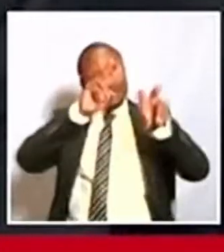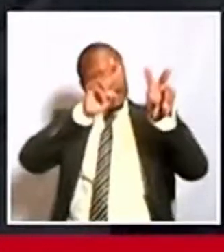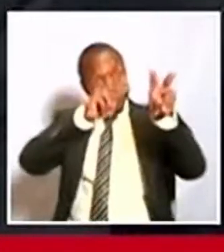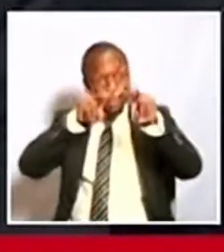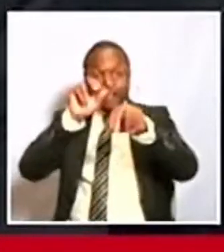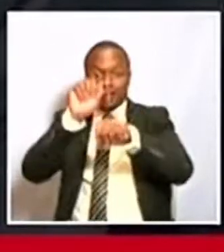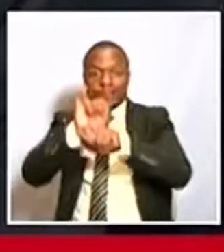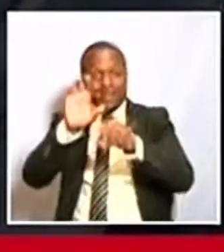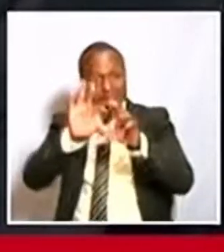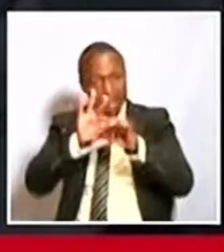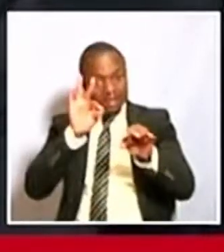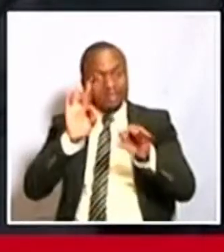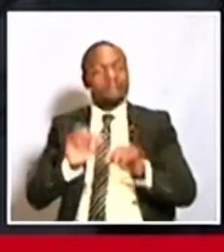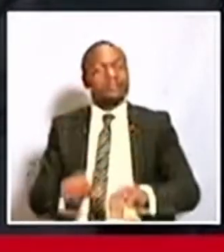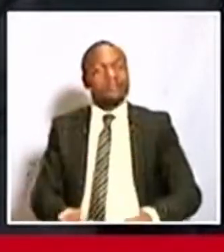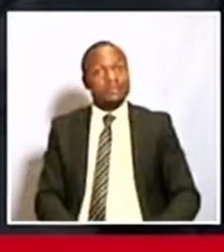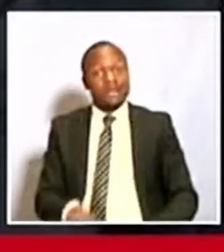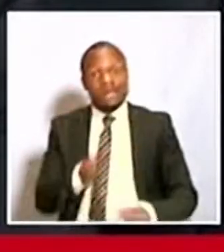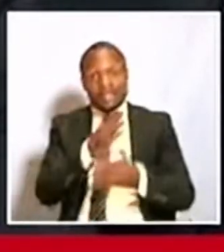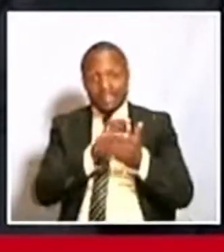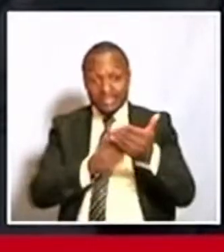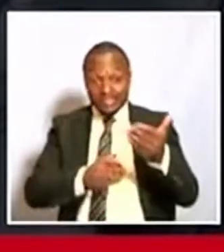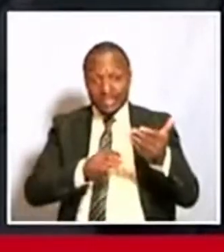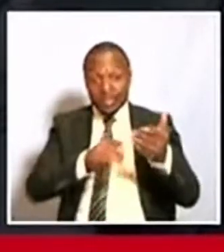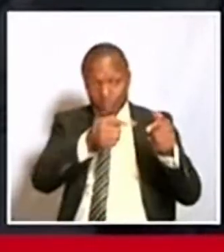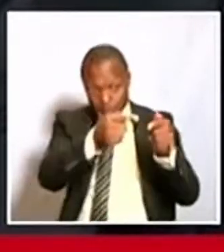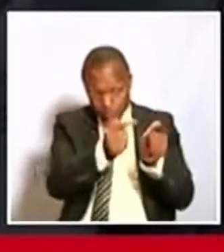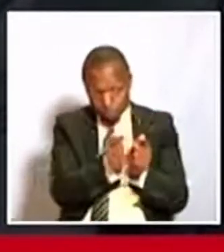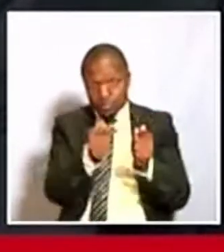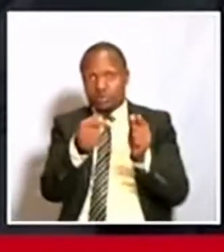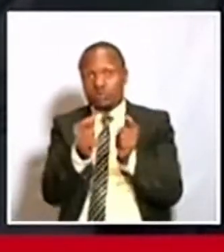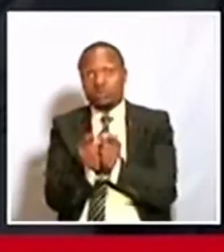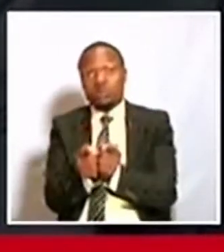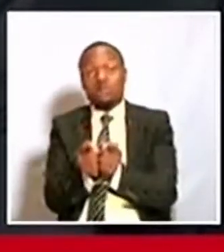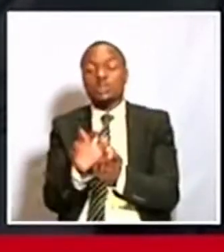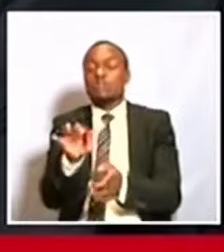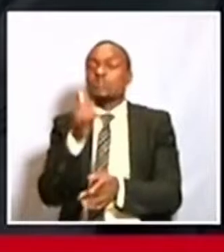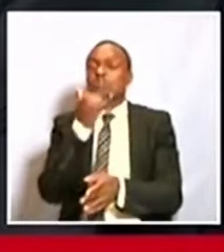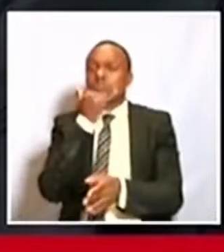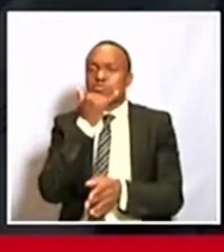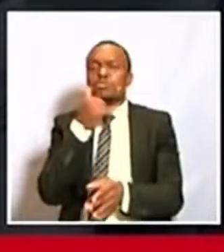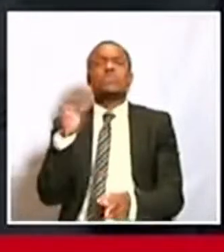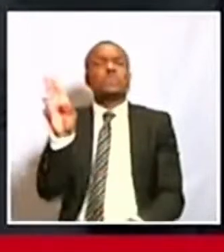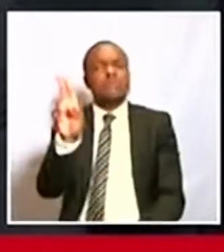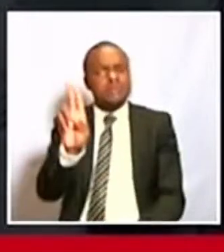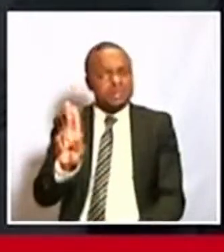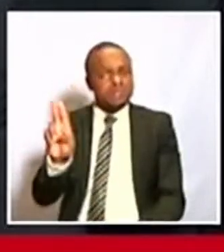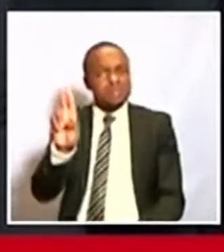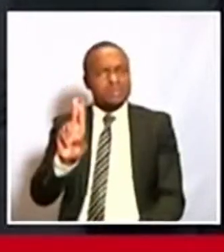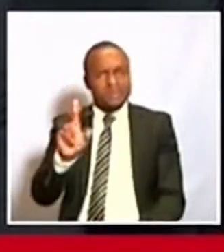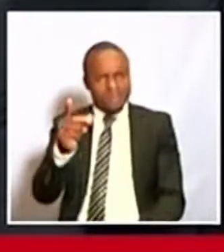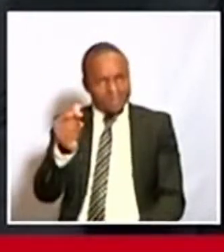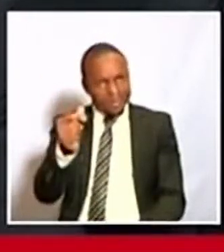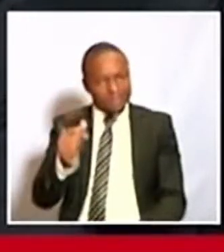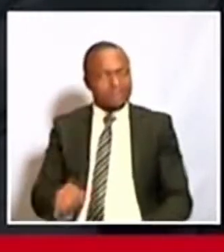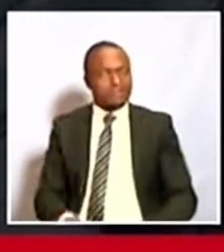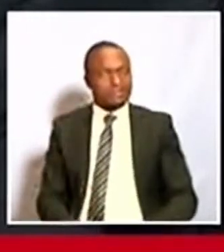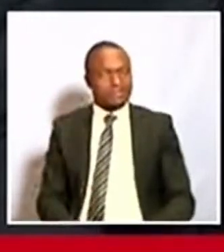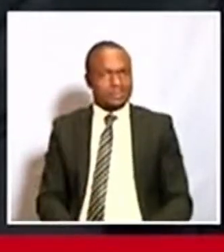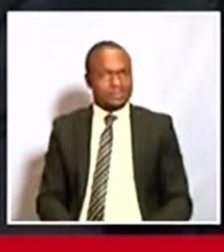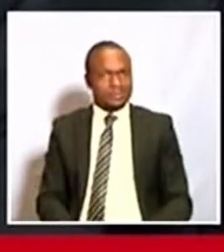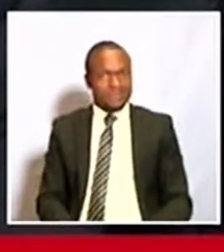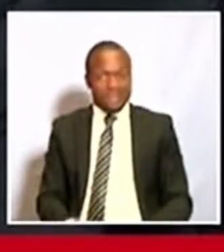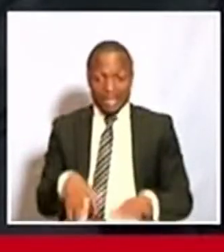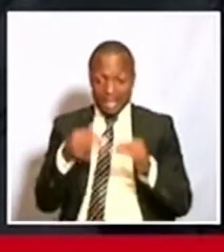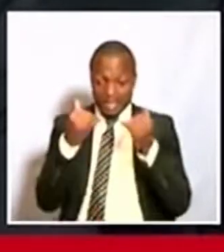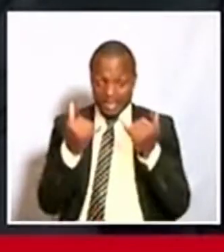was discovered that some cooperatives had misappropriated and misapplied the resources. Now,